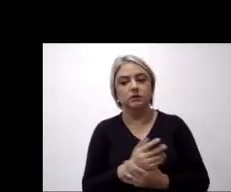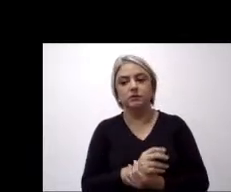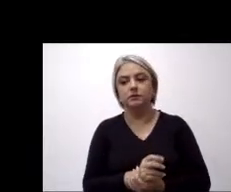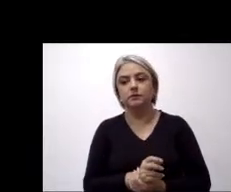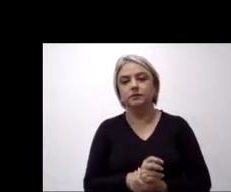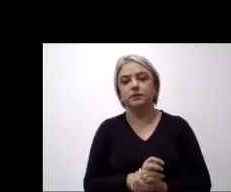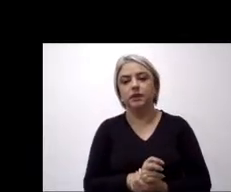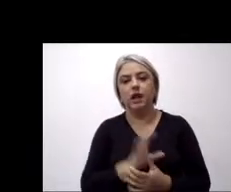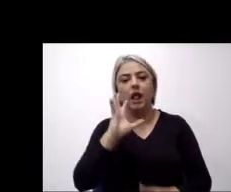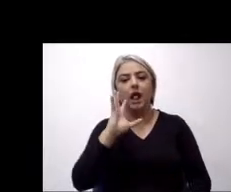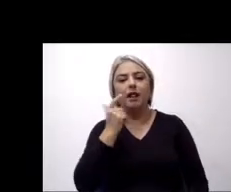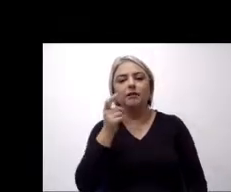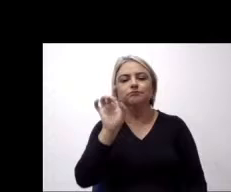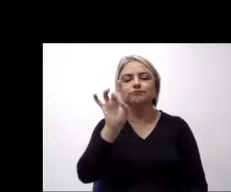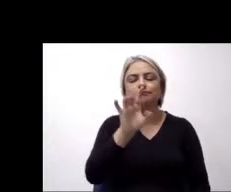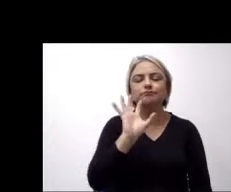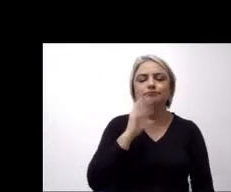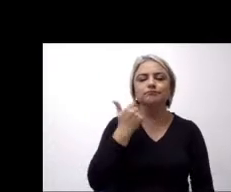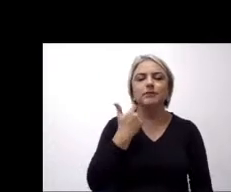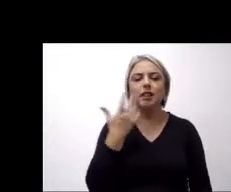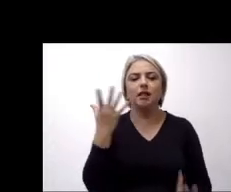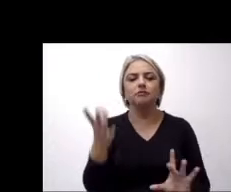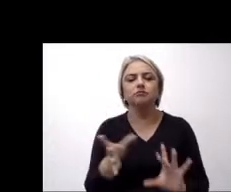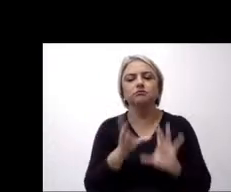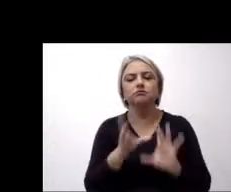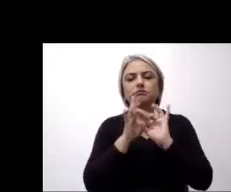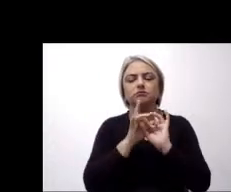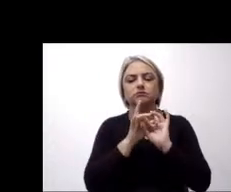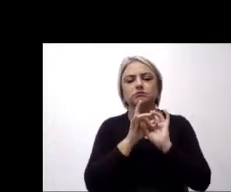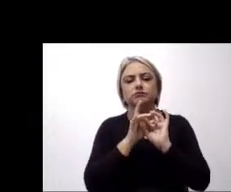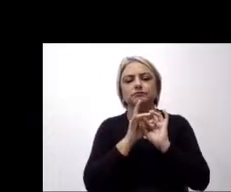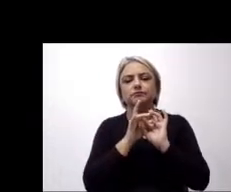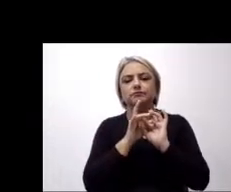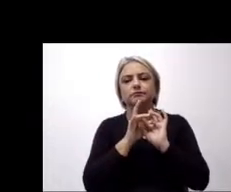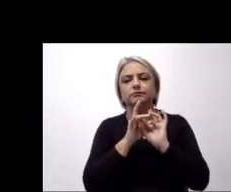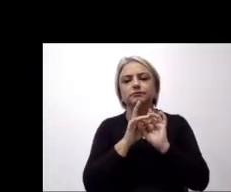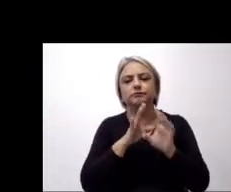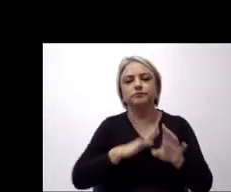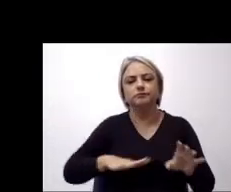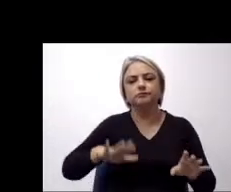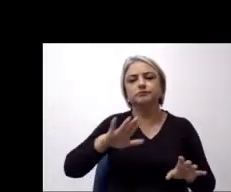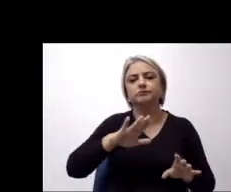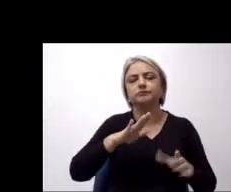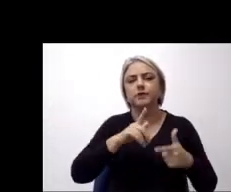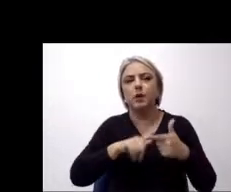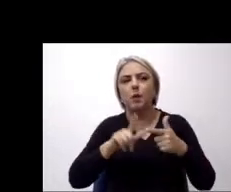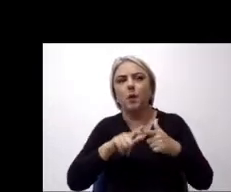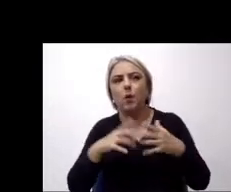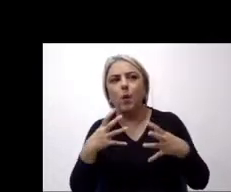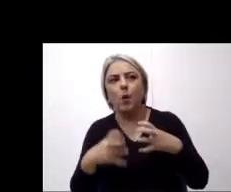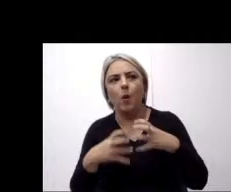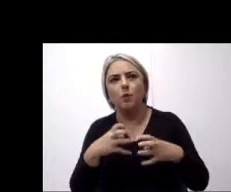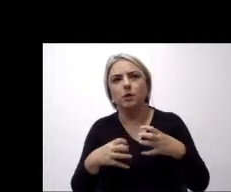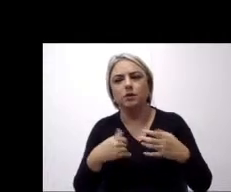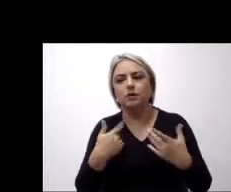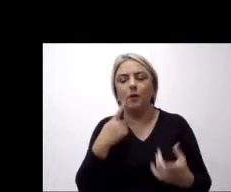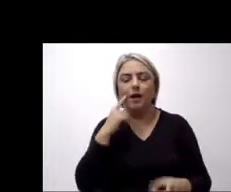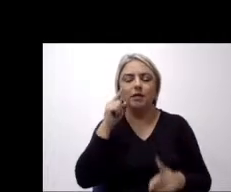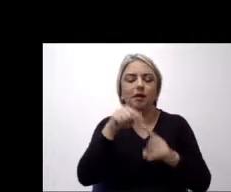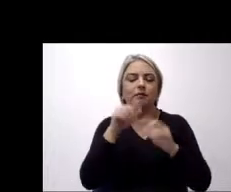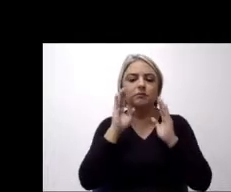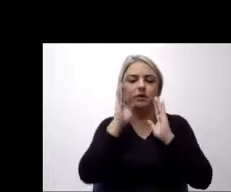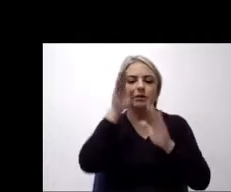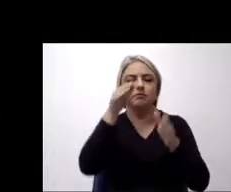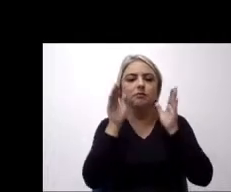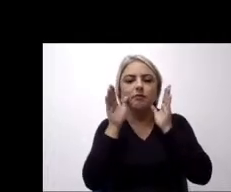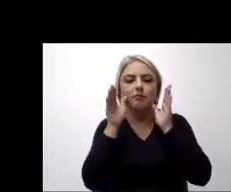linked to a powerful situation and to ownership conflict. So the main idea of the following situation is really to understand the policy